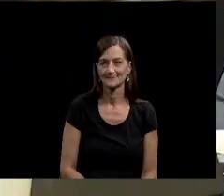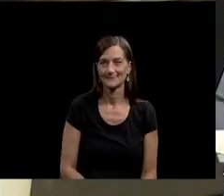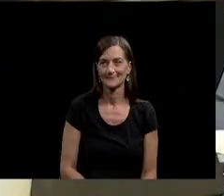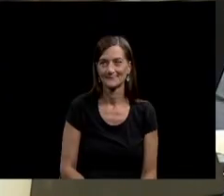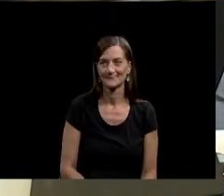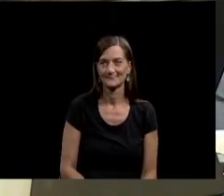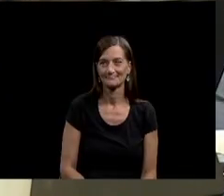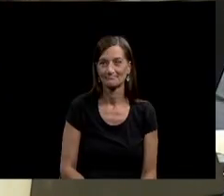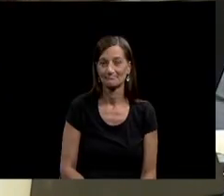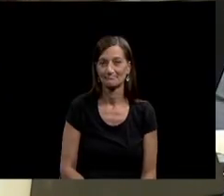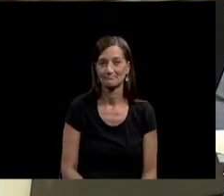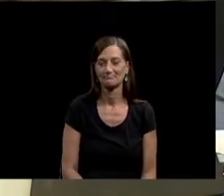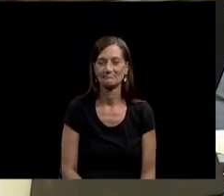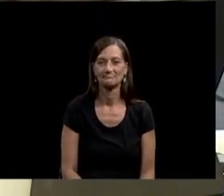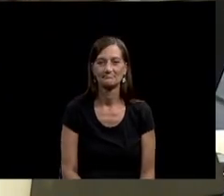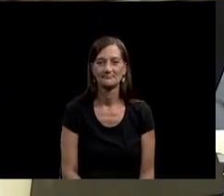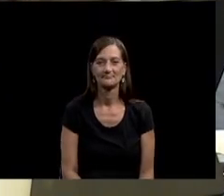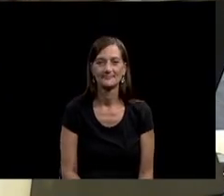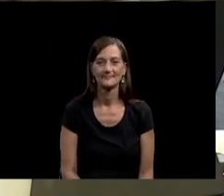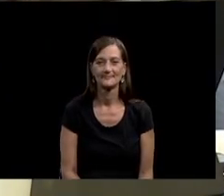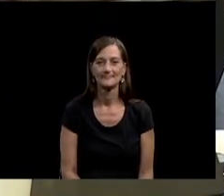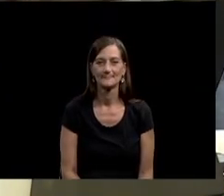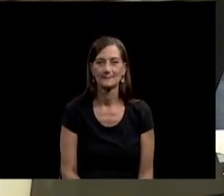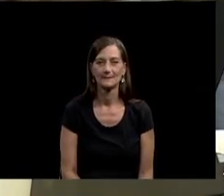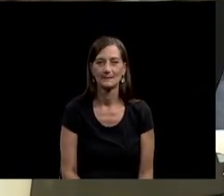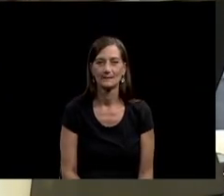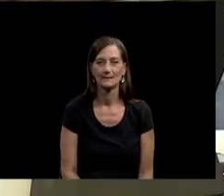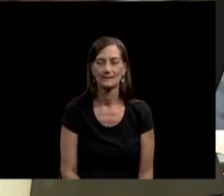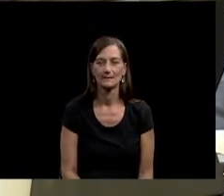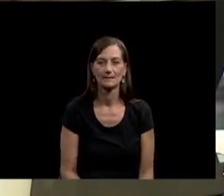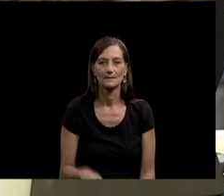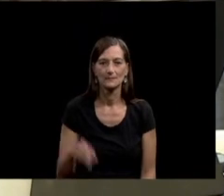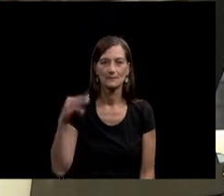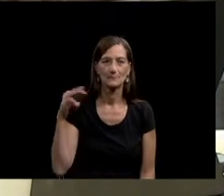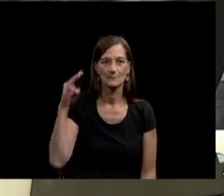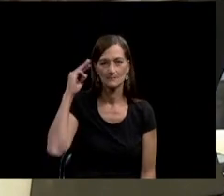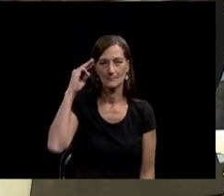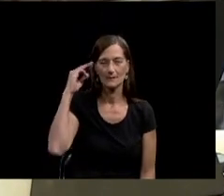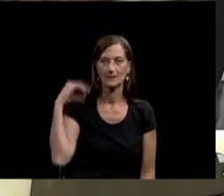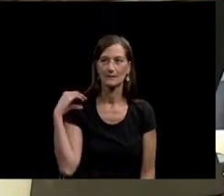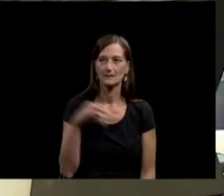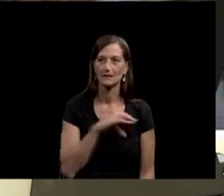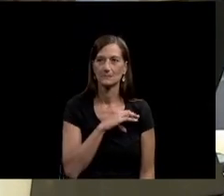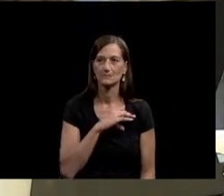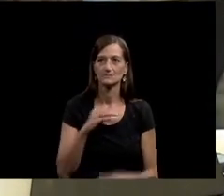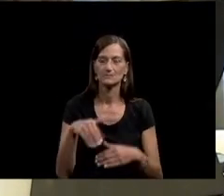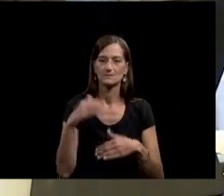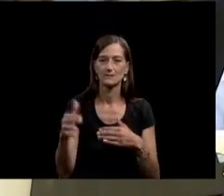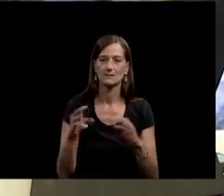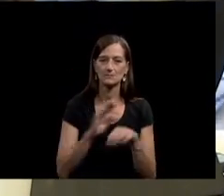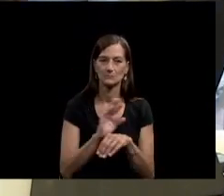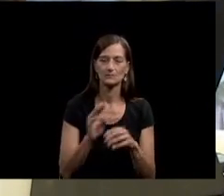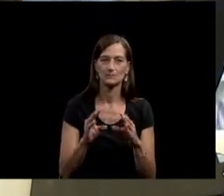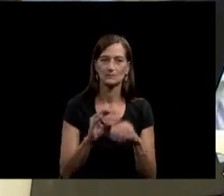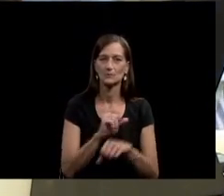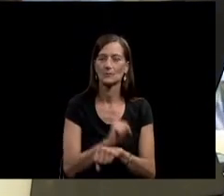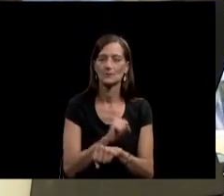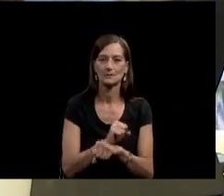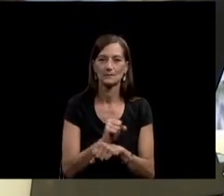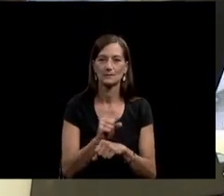Mayor and Council, our next work session presentation is a discussion of police services, including crime